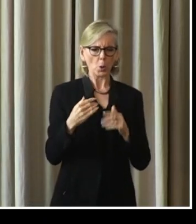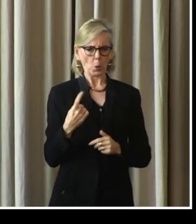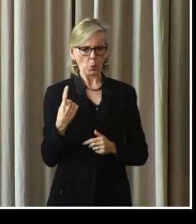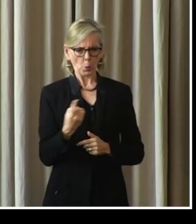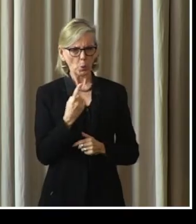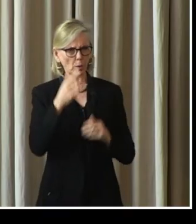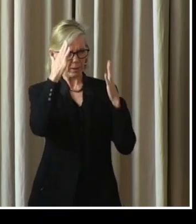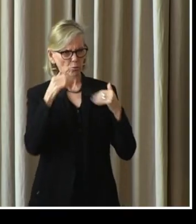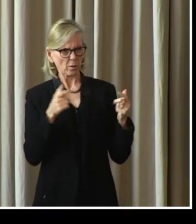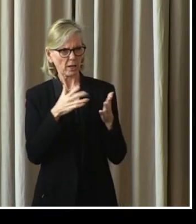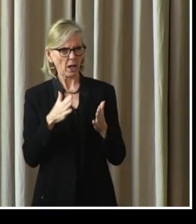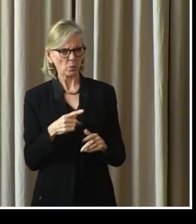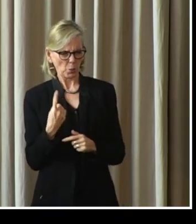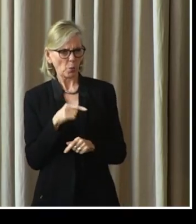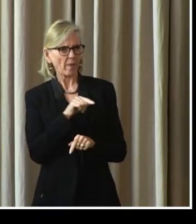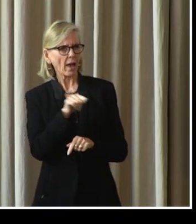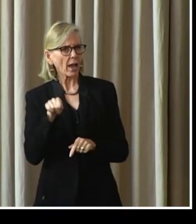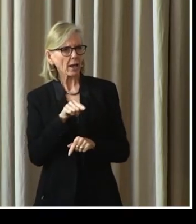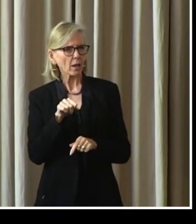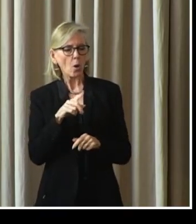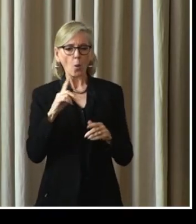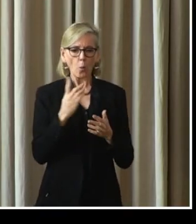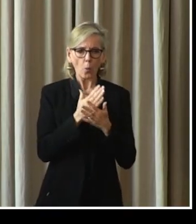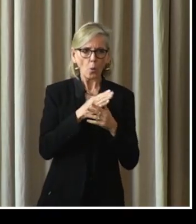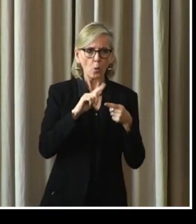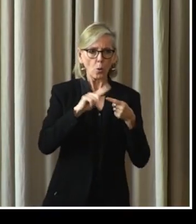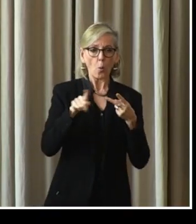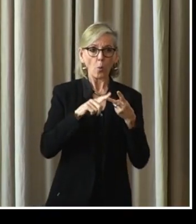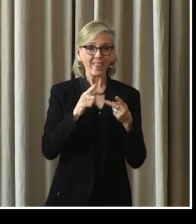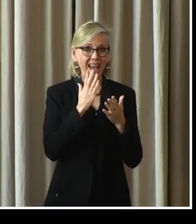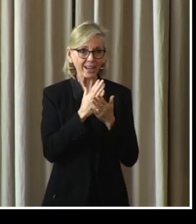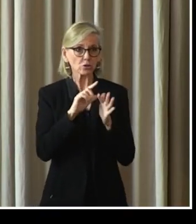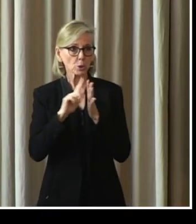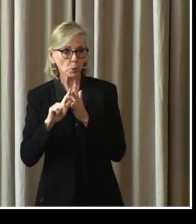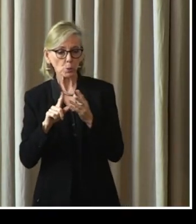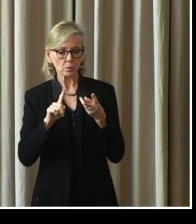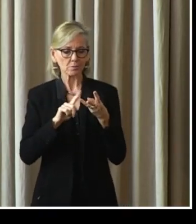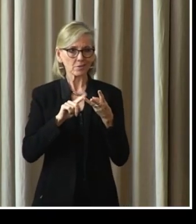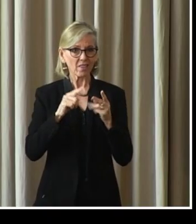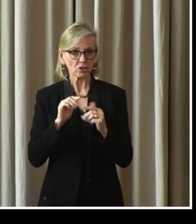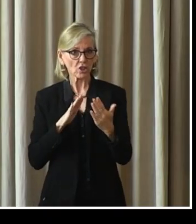do, the challenges they face and what would help them most.